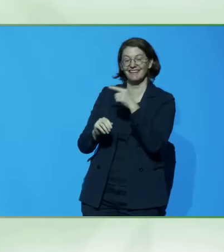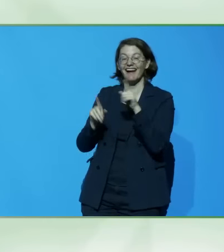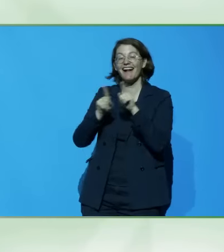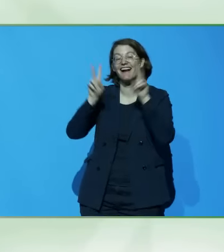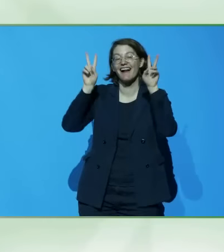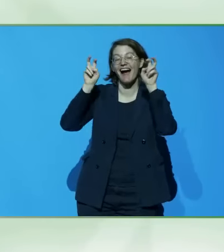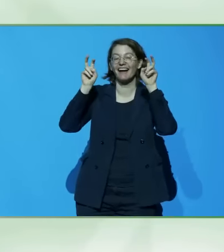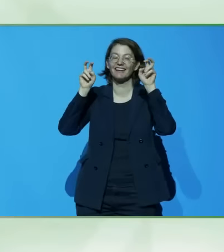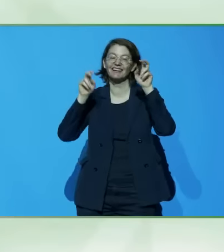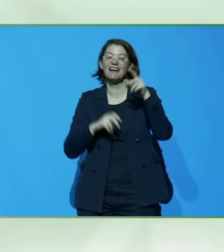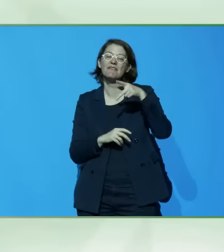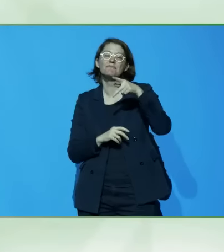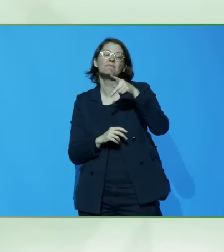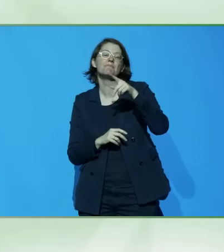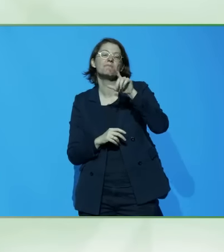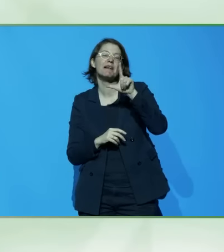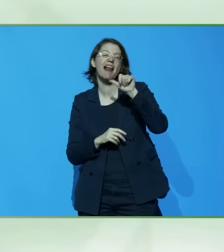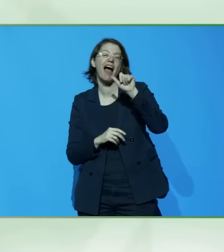All right.